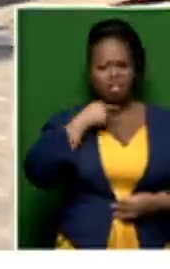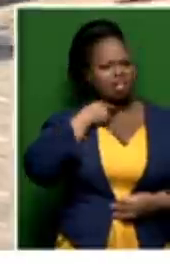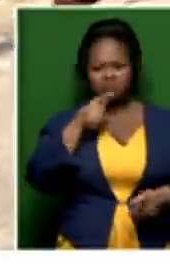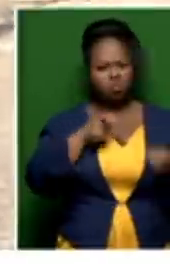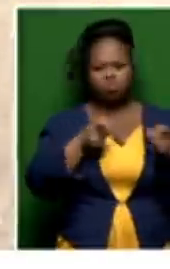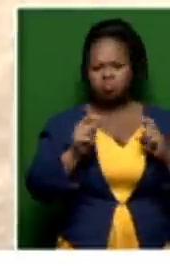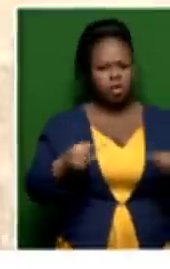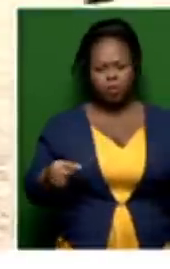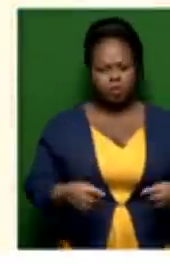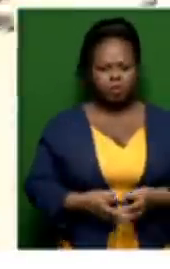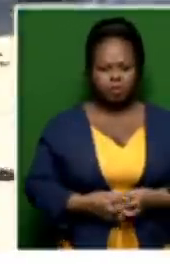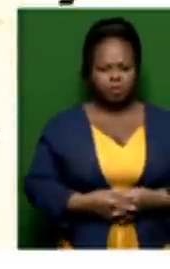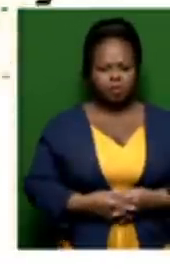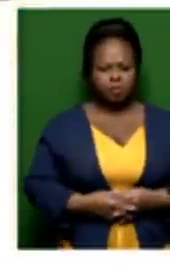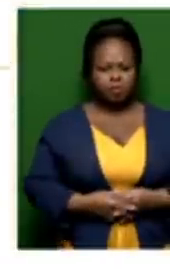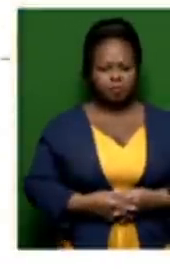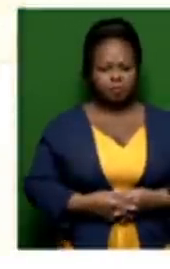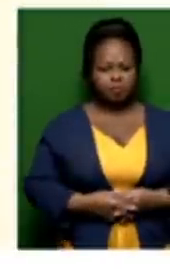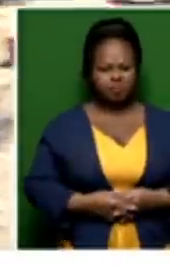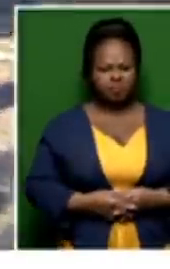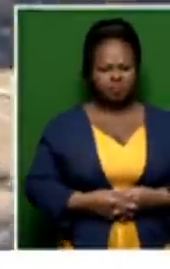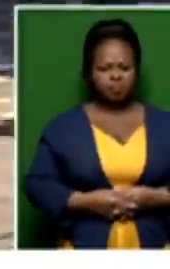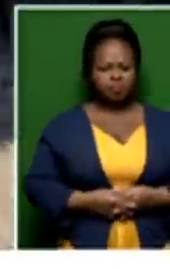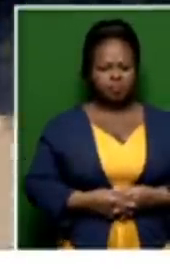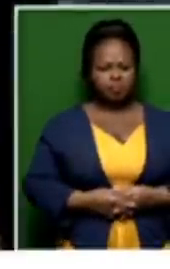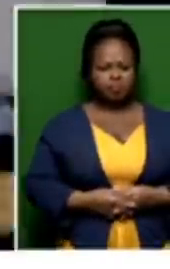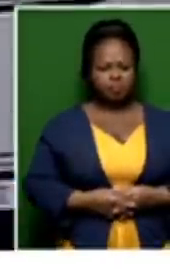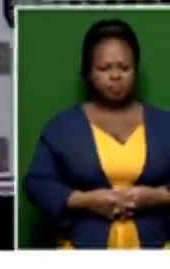contain the situation. We're going to try and speak to some